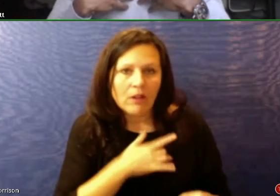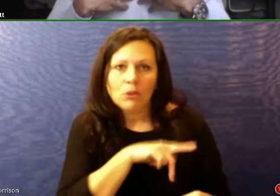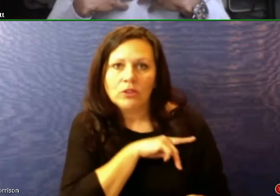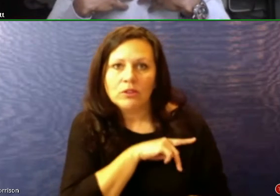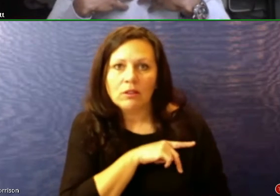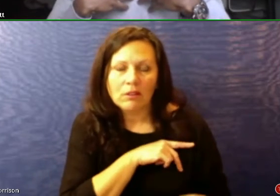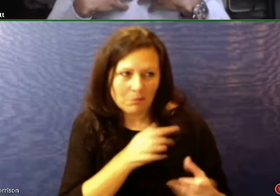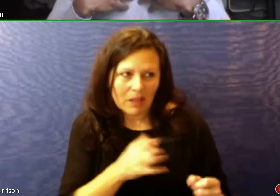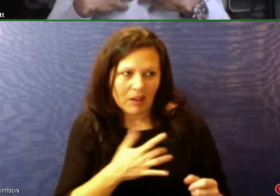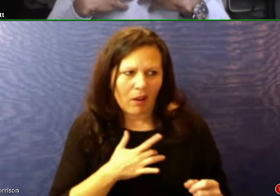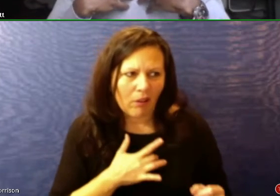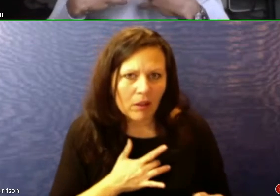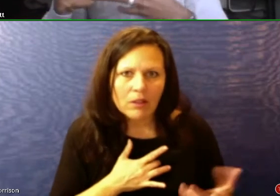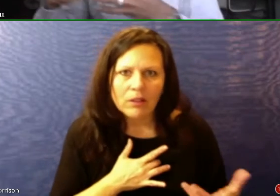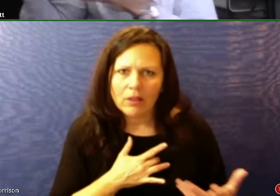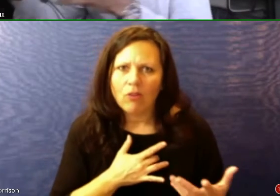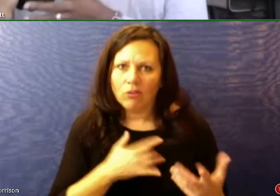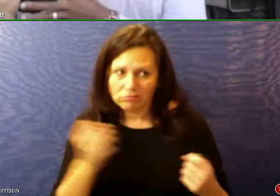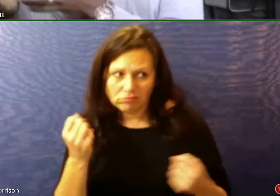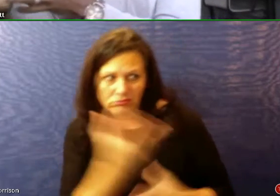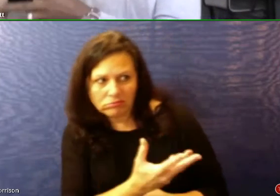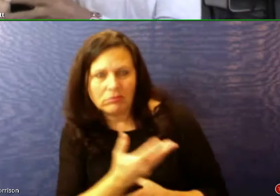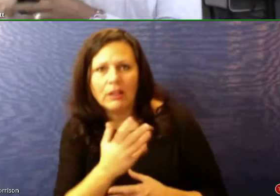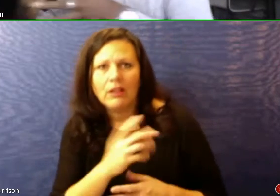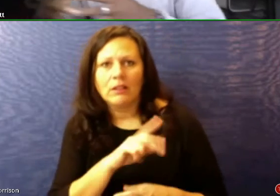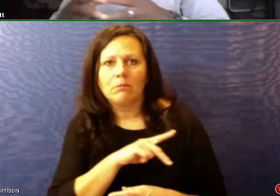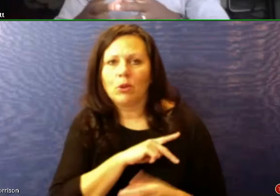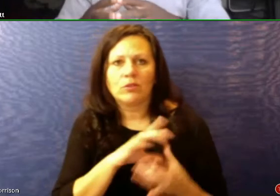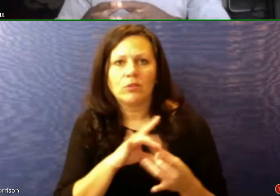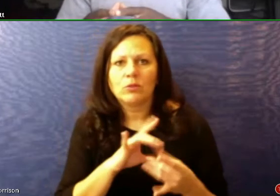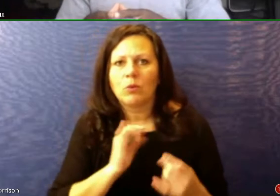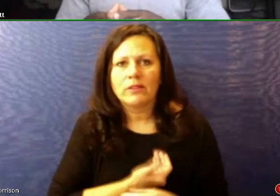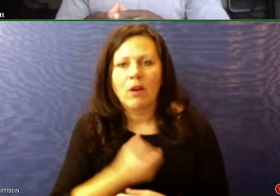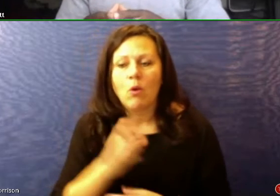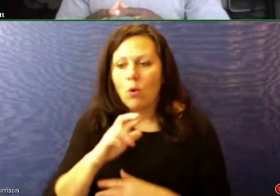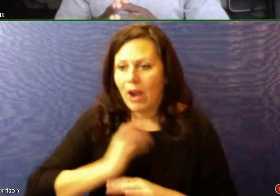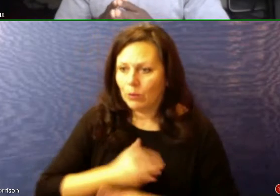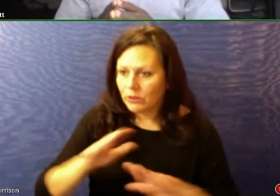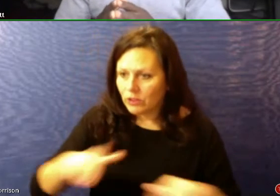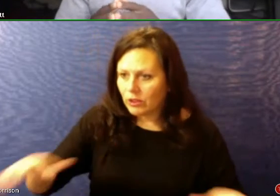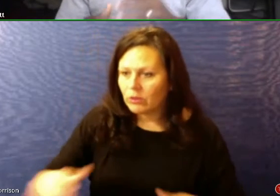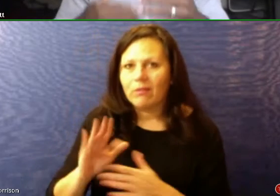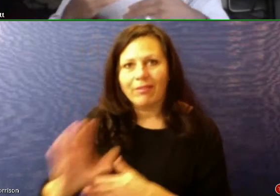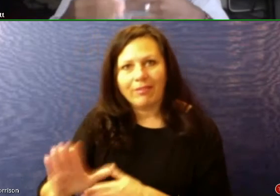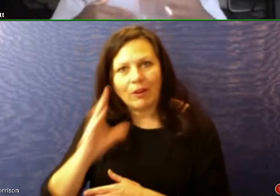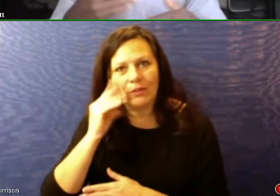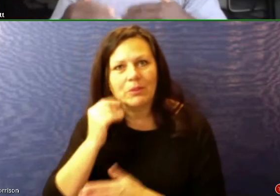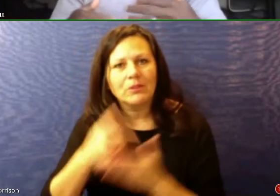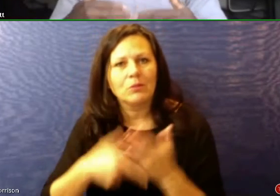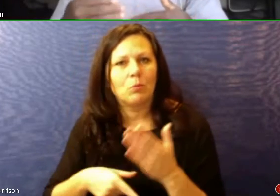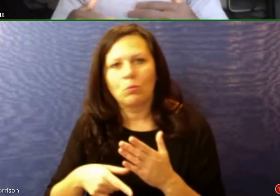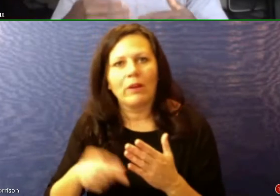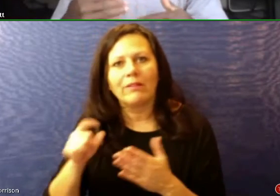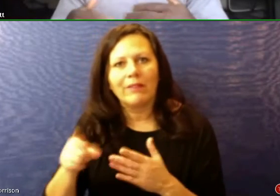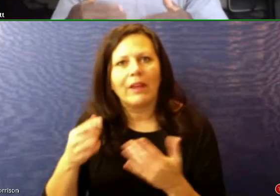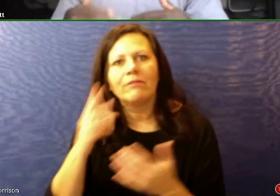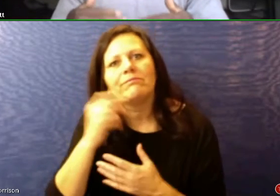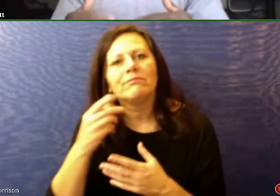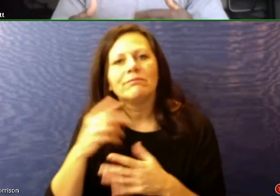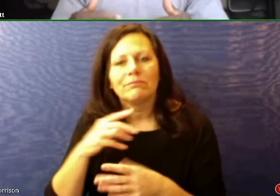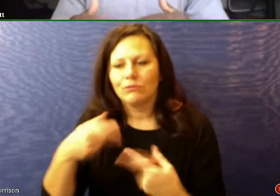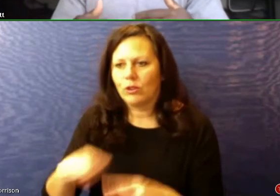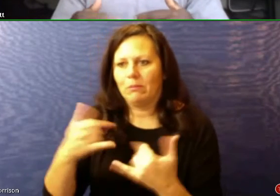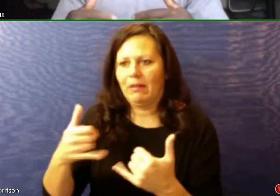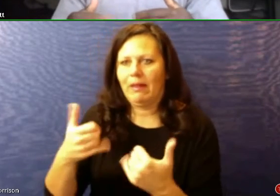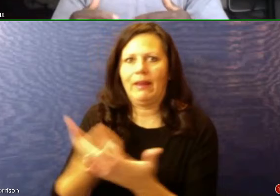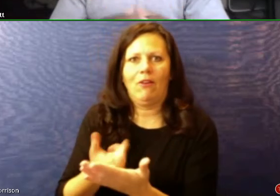things that we've gone through personally, or that our children who are playing in this sport have gone through. And once you're able to break